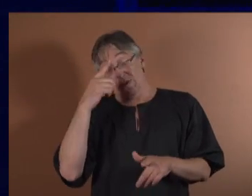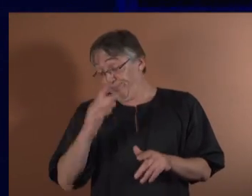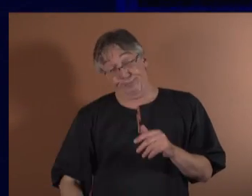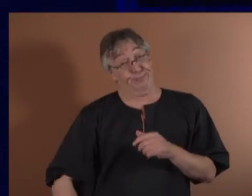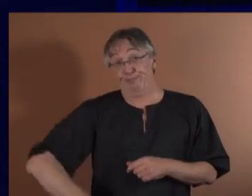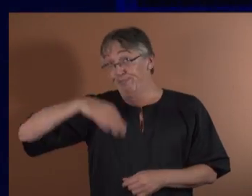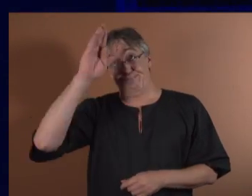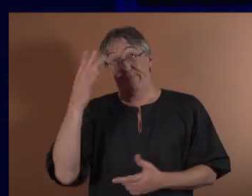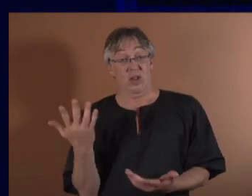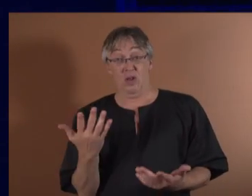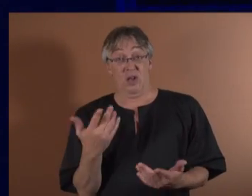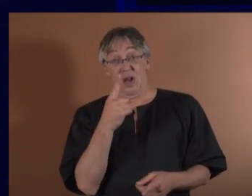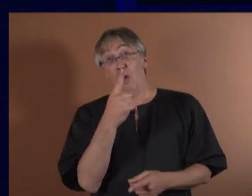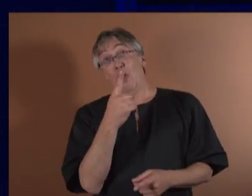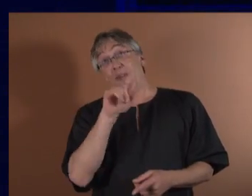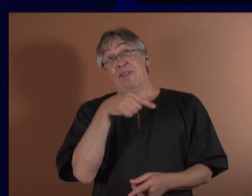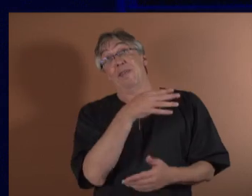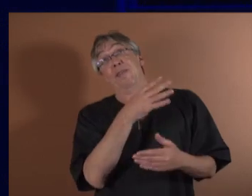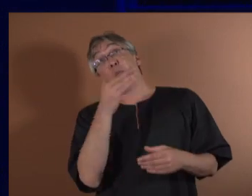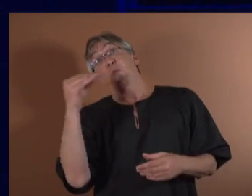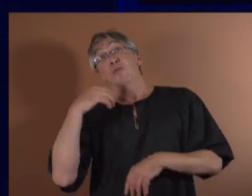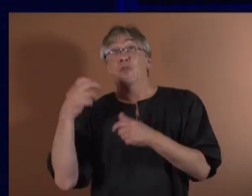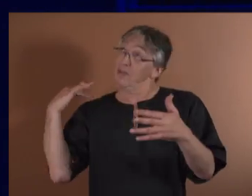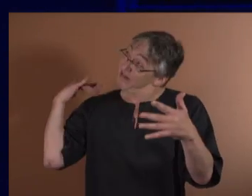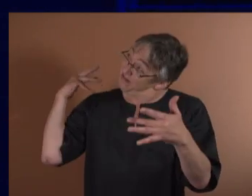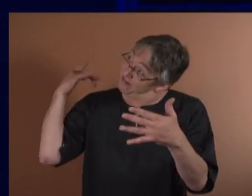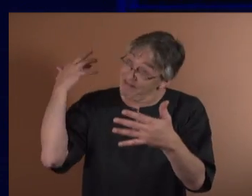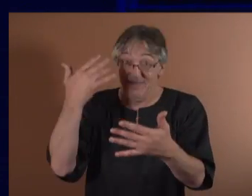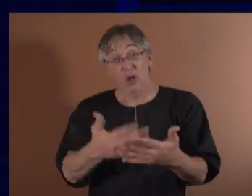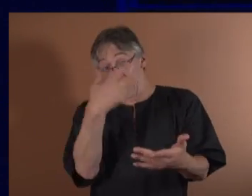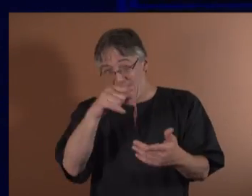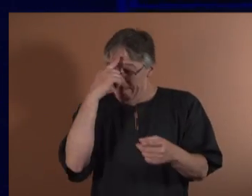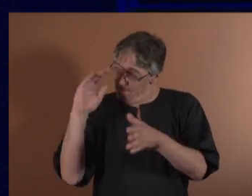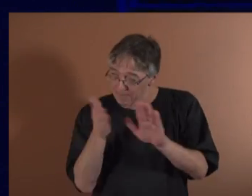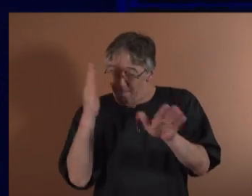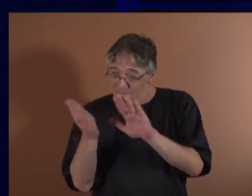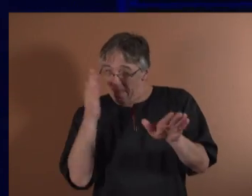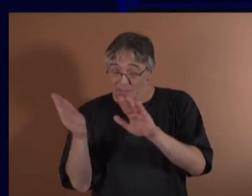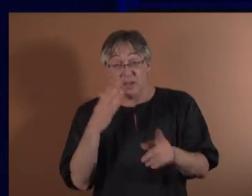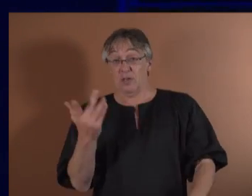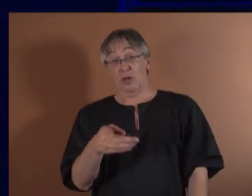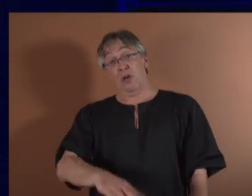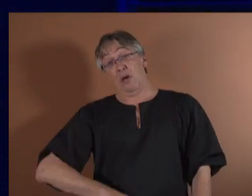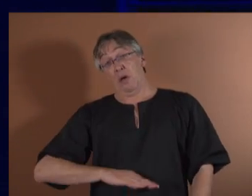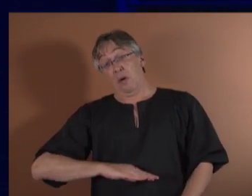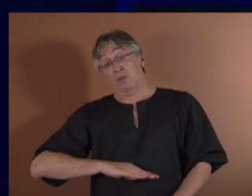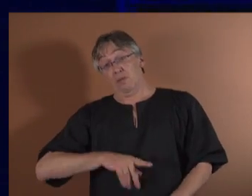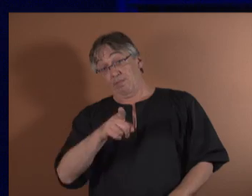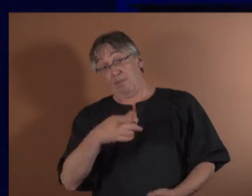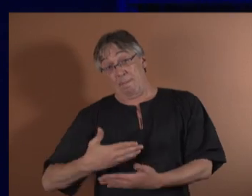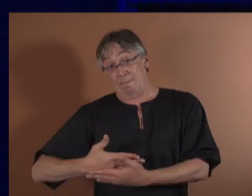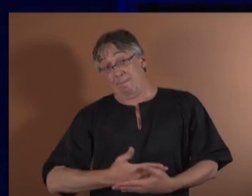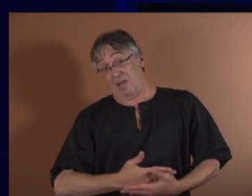over millennia to actually do this naturally. And even for you personally, you've been planning since you were 6 months